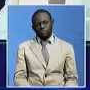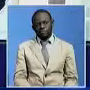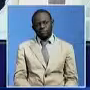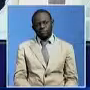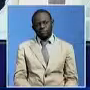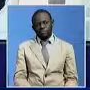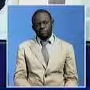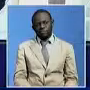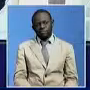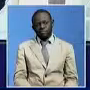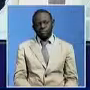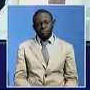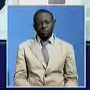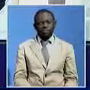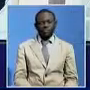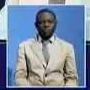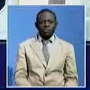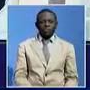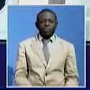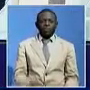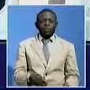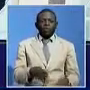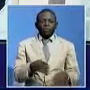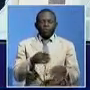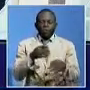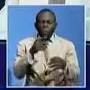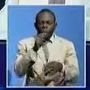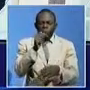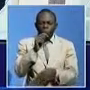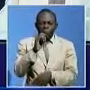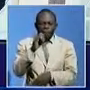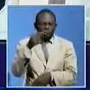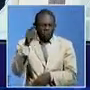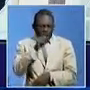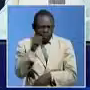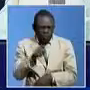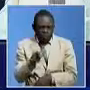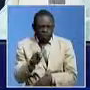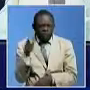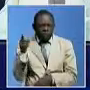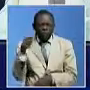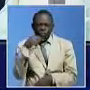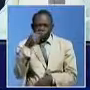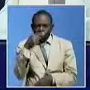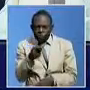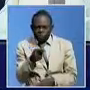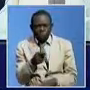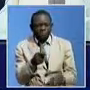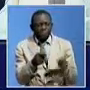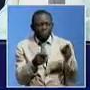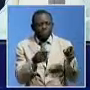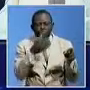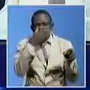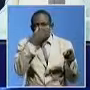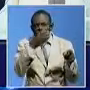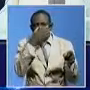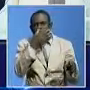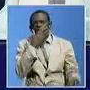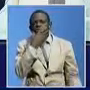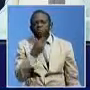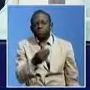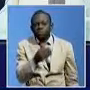Transparency International Zambia, TIZ, has backed the decision by the Anti-Corruption Commission, SEC, and other